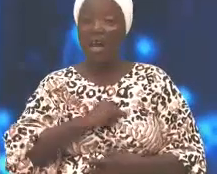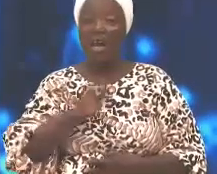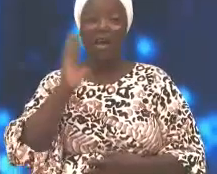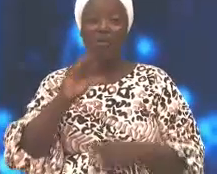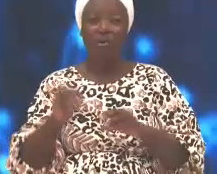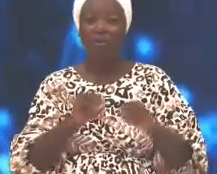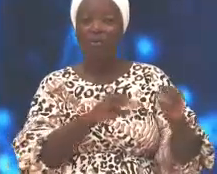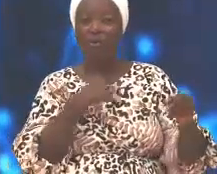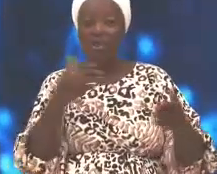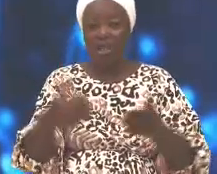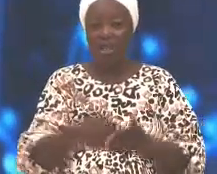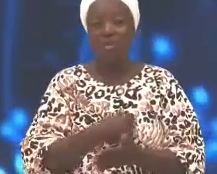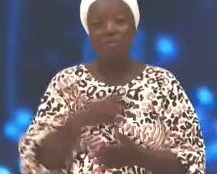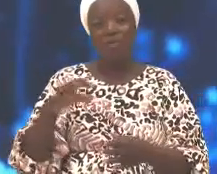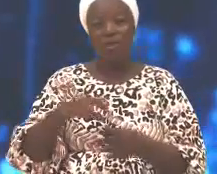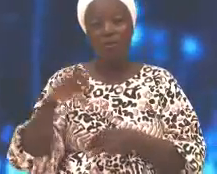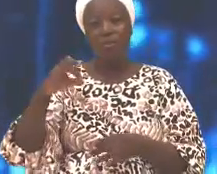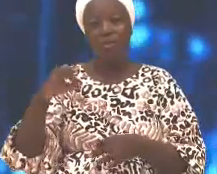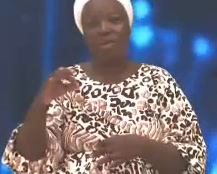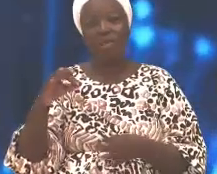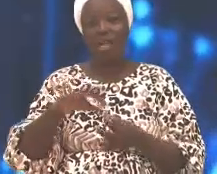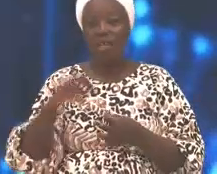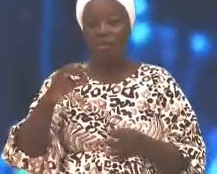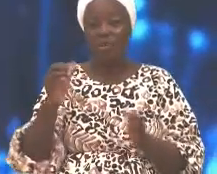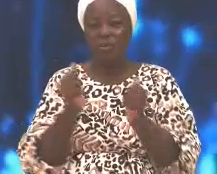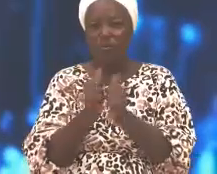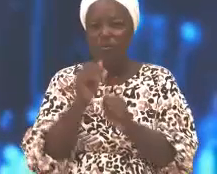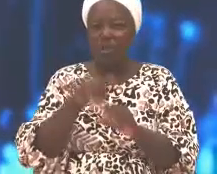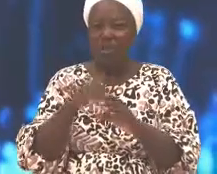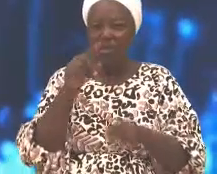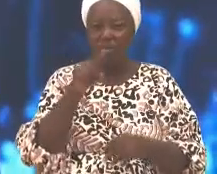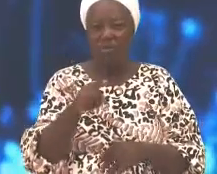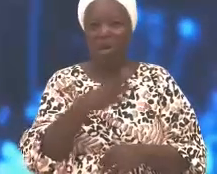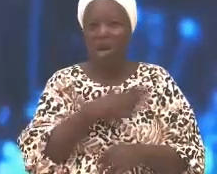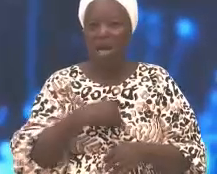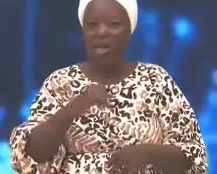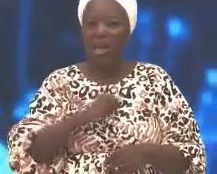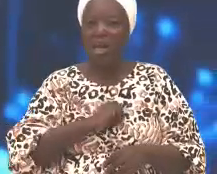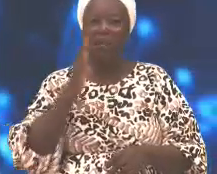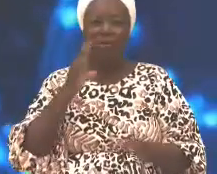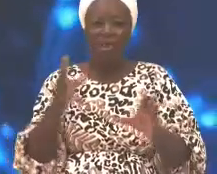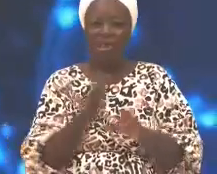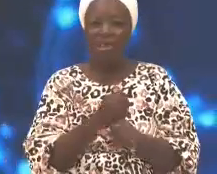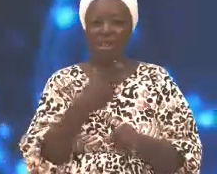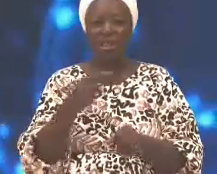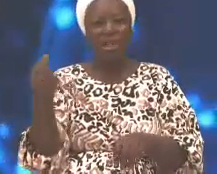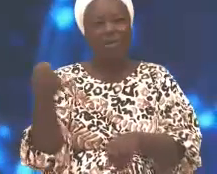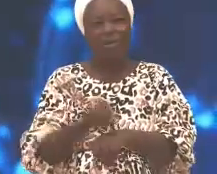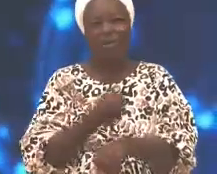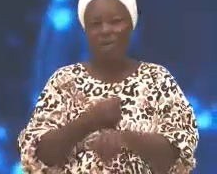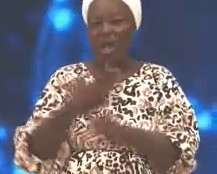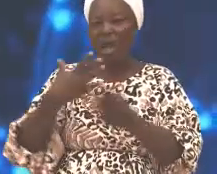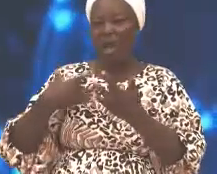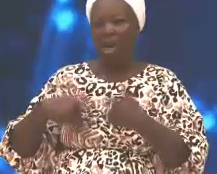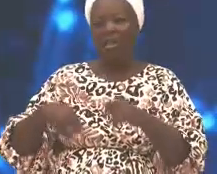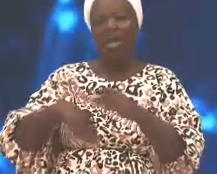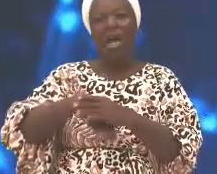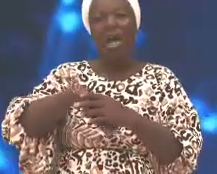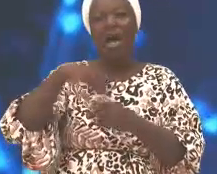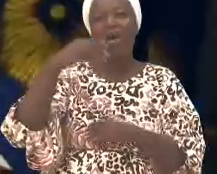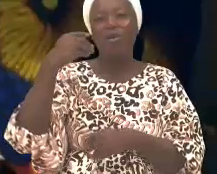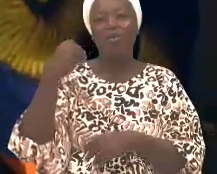spirit within you. And I will take the stony heart out of their flesh. I was